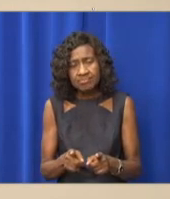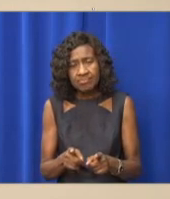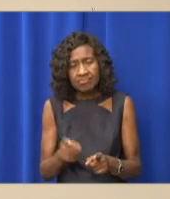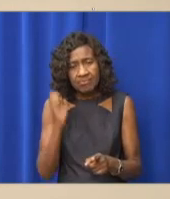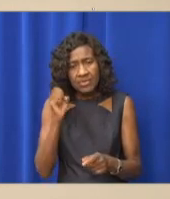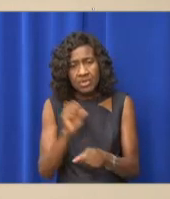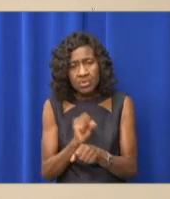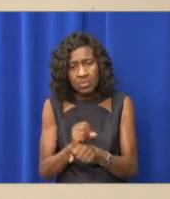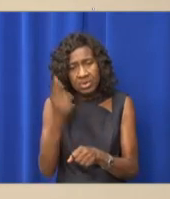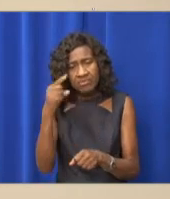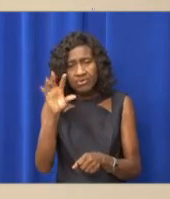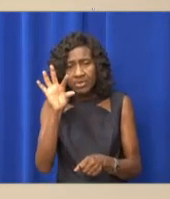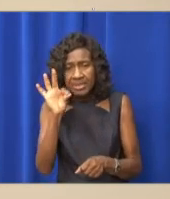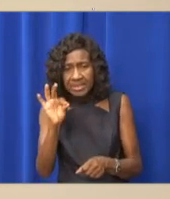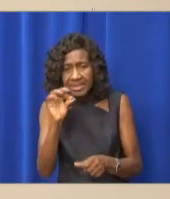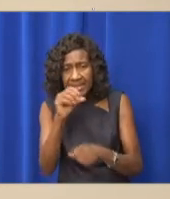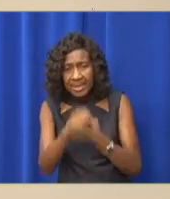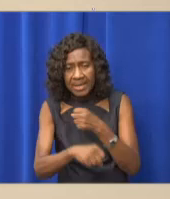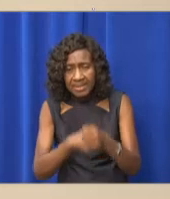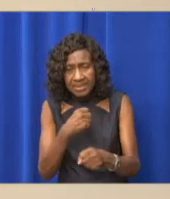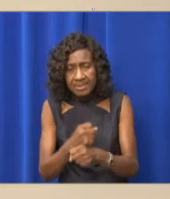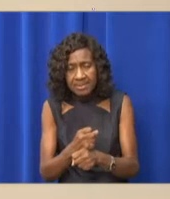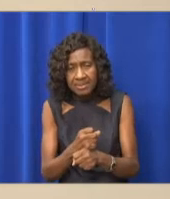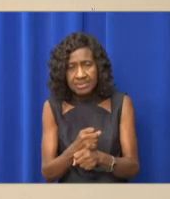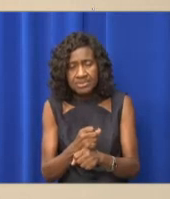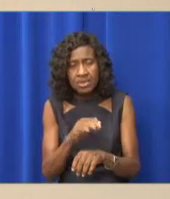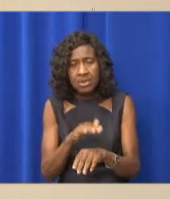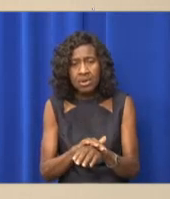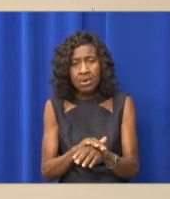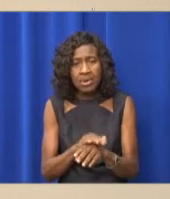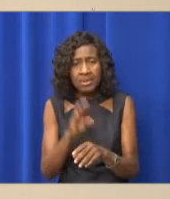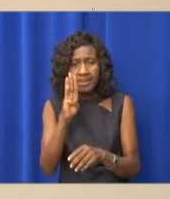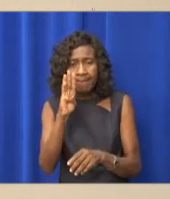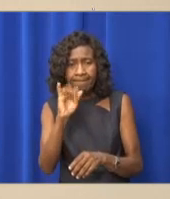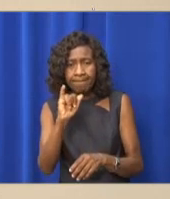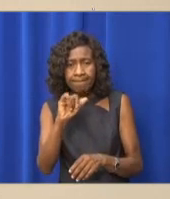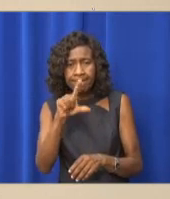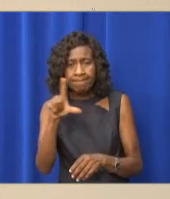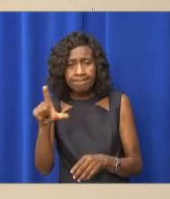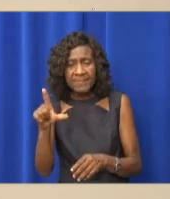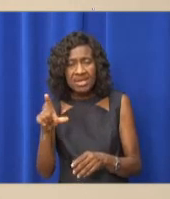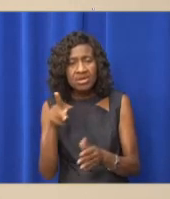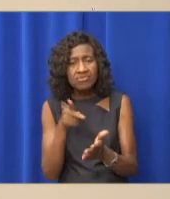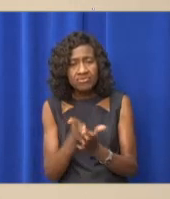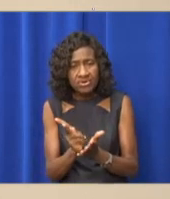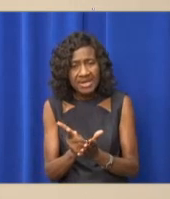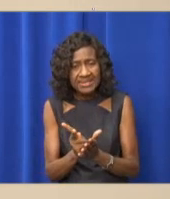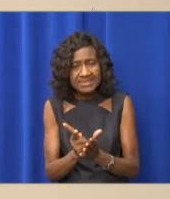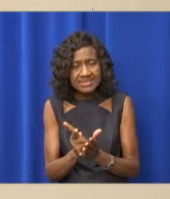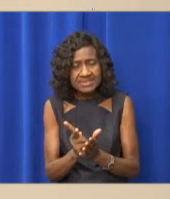in our Constitution with some of the best constitutional lawyers in the Commonwealth.